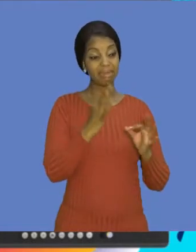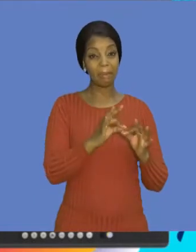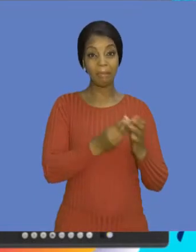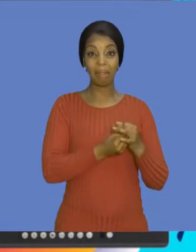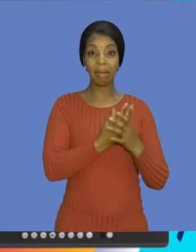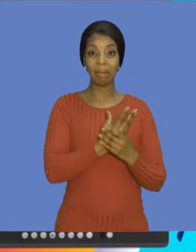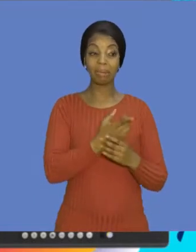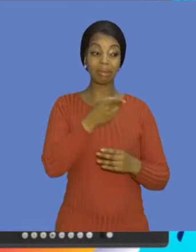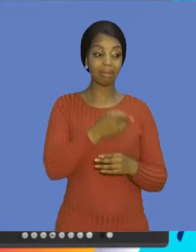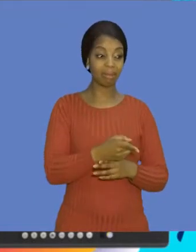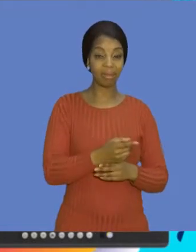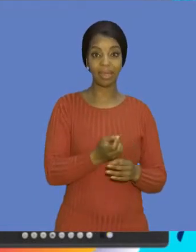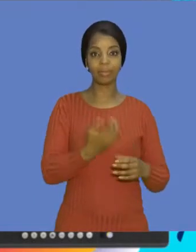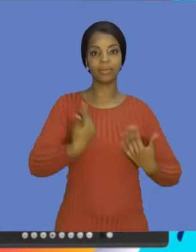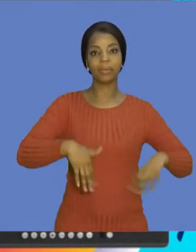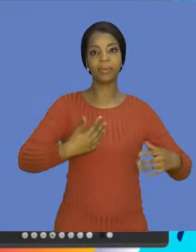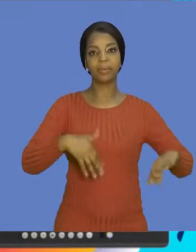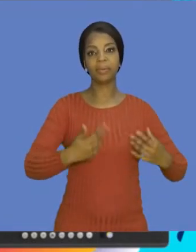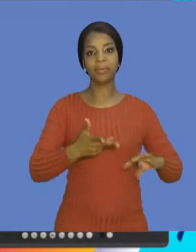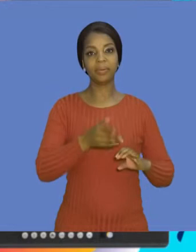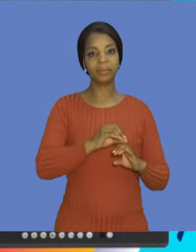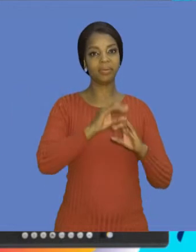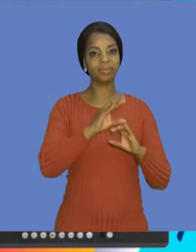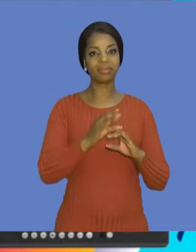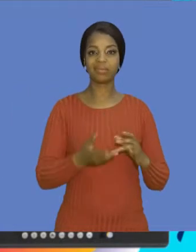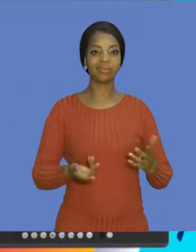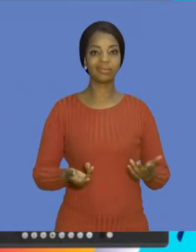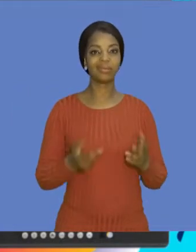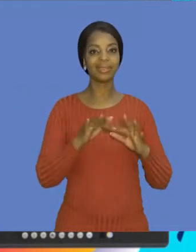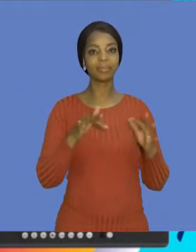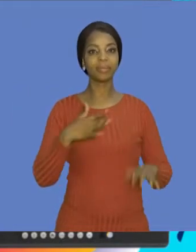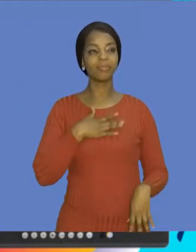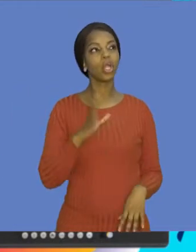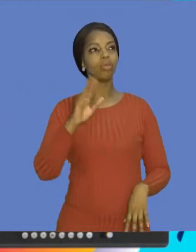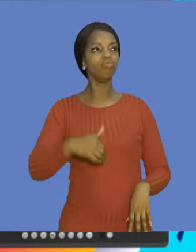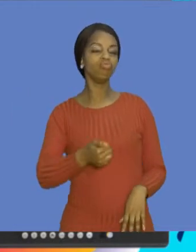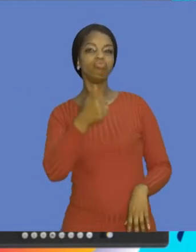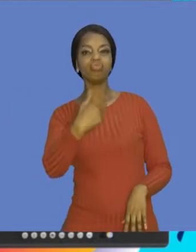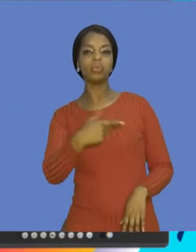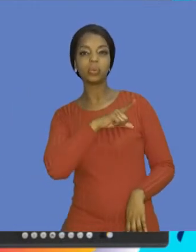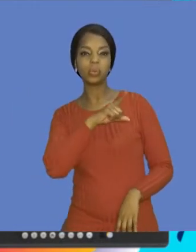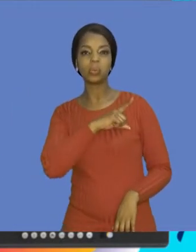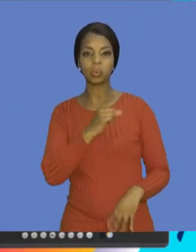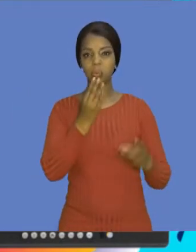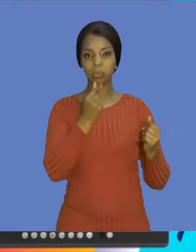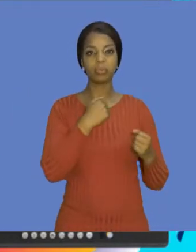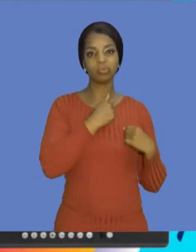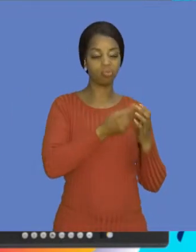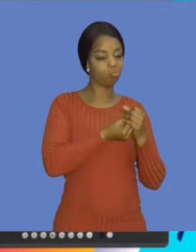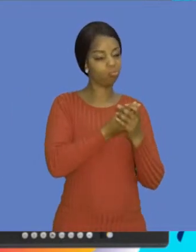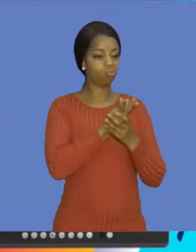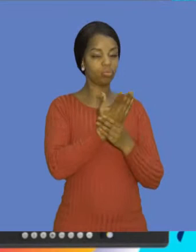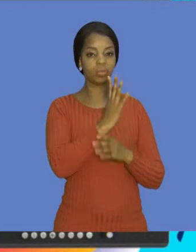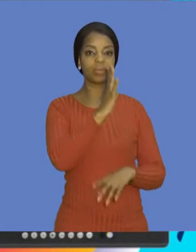that much, although people will think that, oh, because I'm getting the same amount of money every year, it will make my